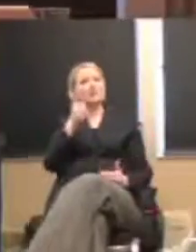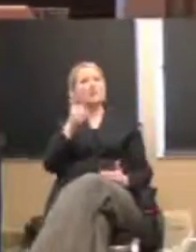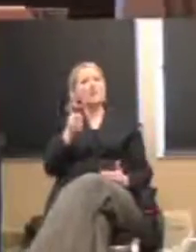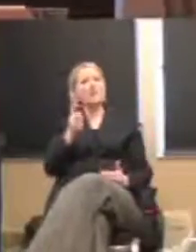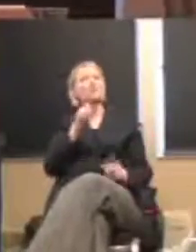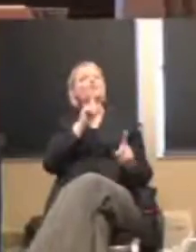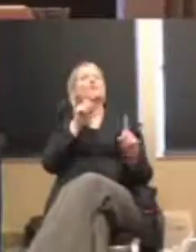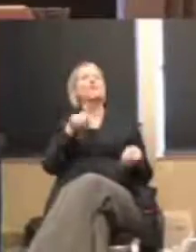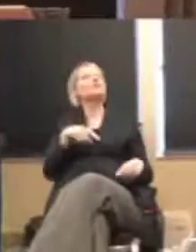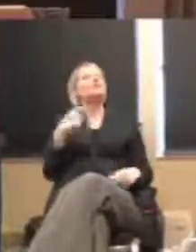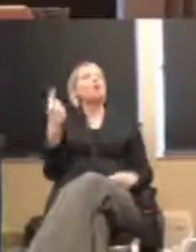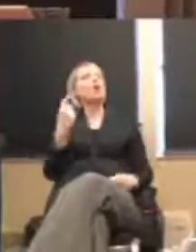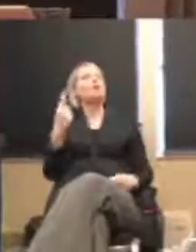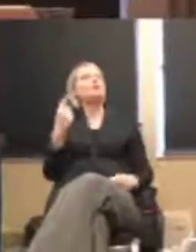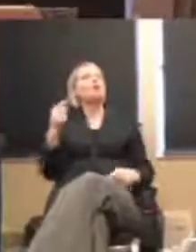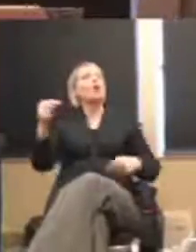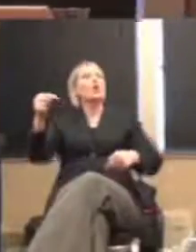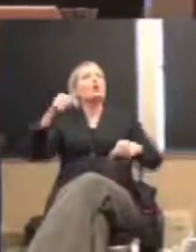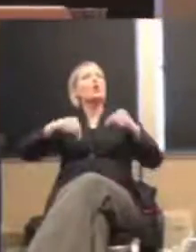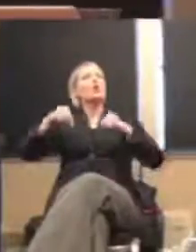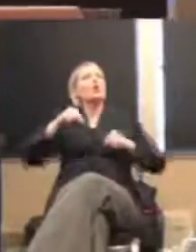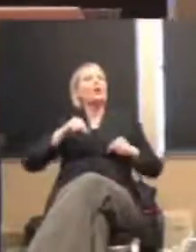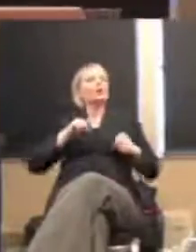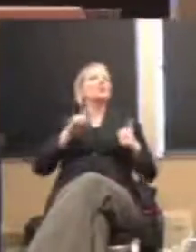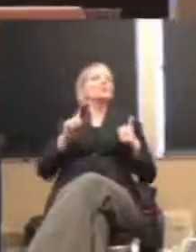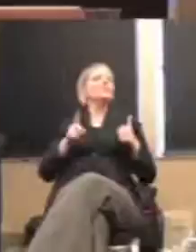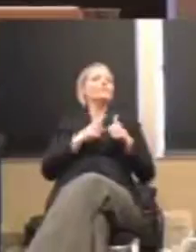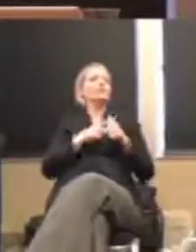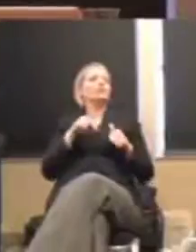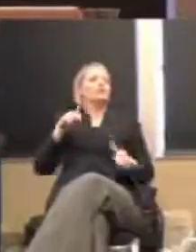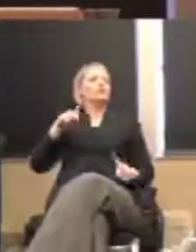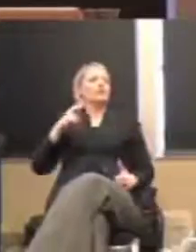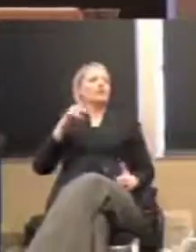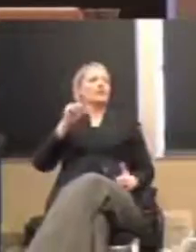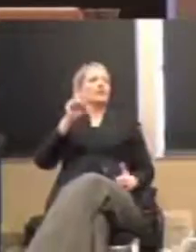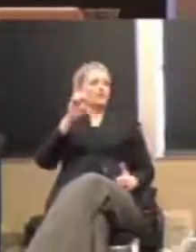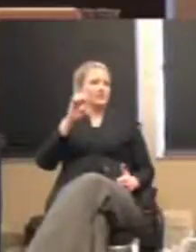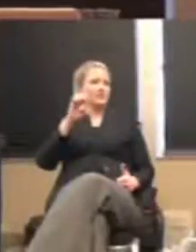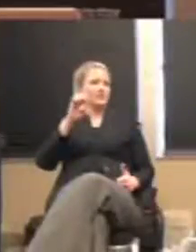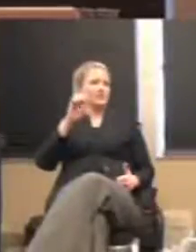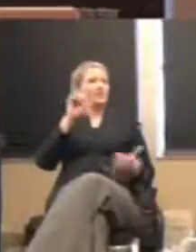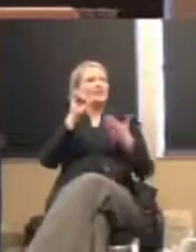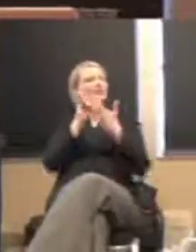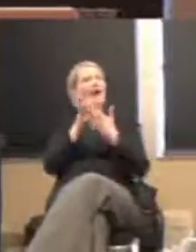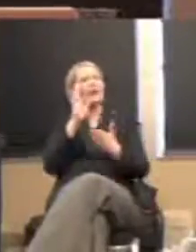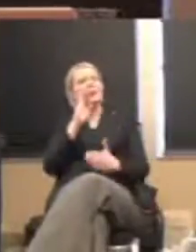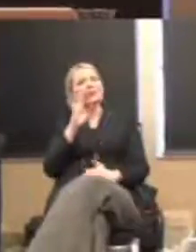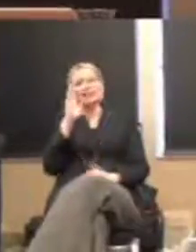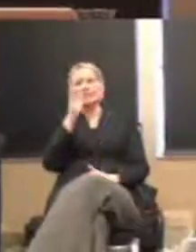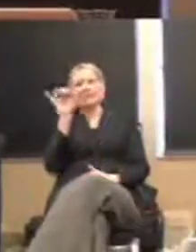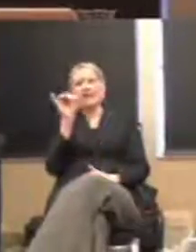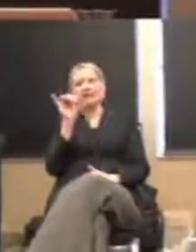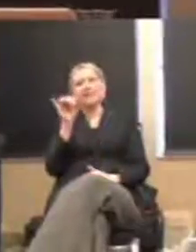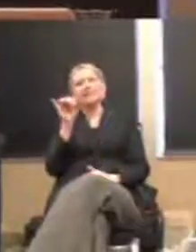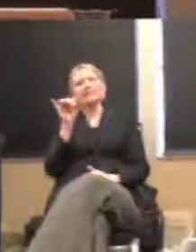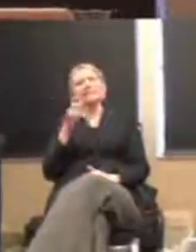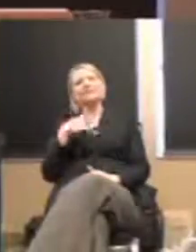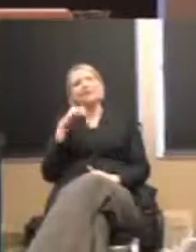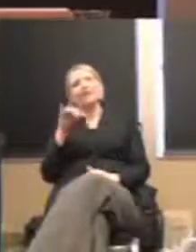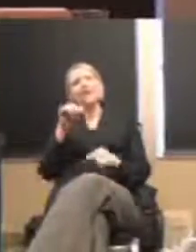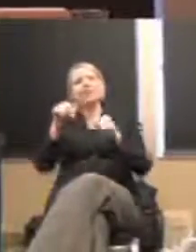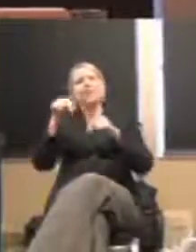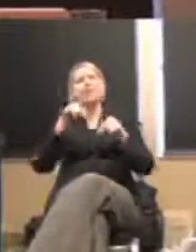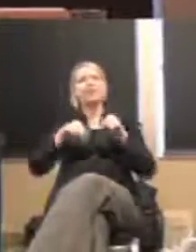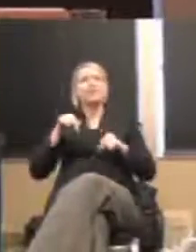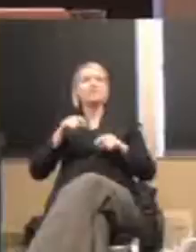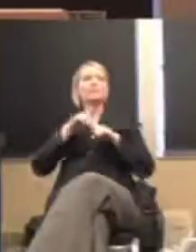is always go back to the first phase. And that's going to seem like a step backward, but here's the thing. Nikki and I